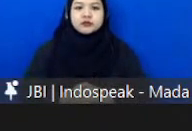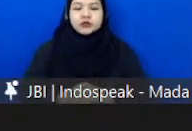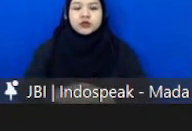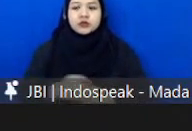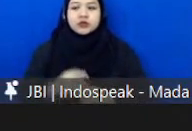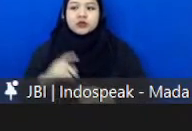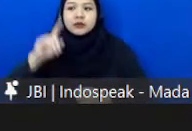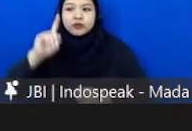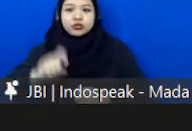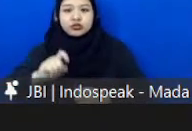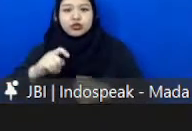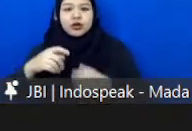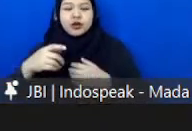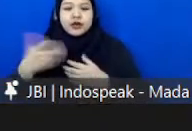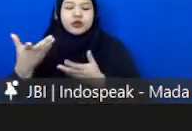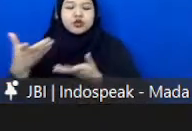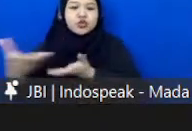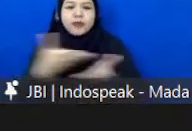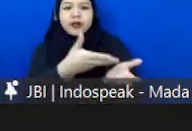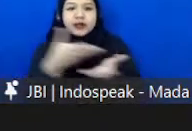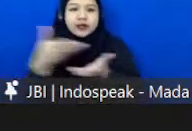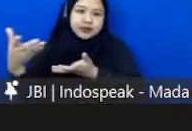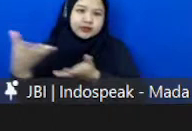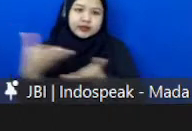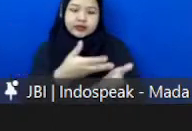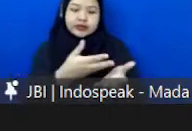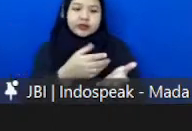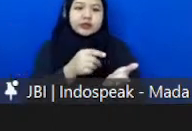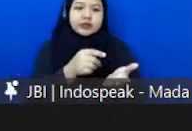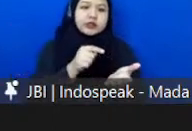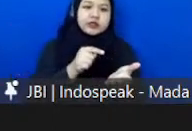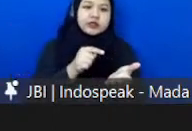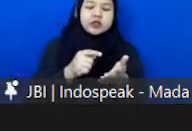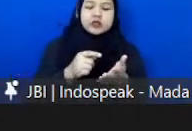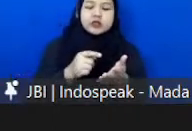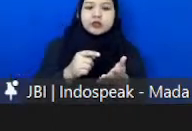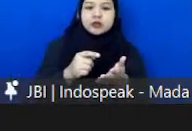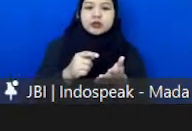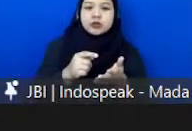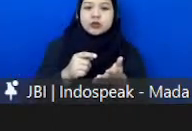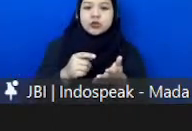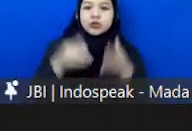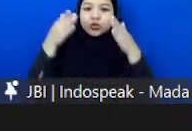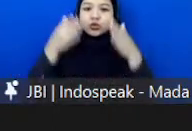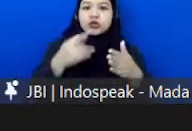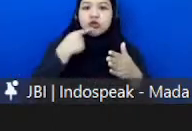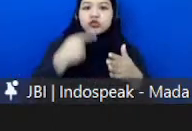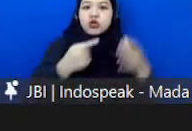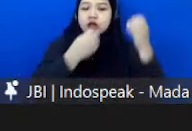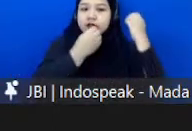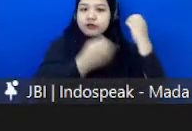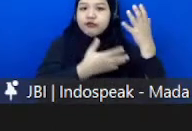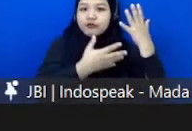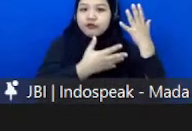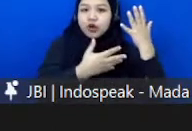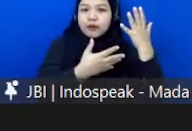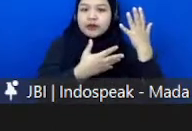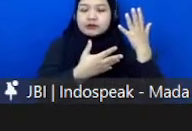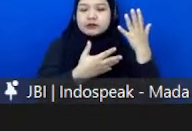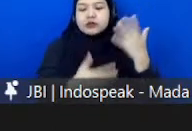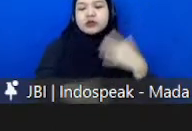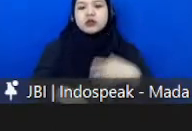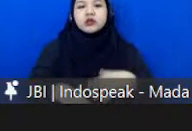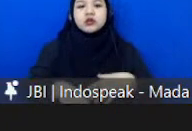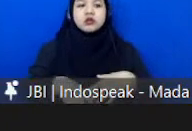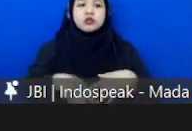here, and particularly in this information, the medical specialists